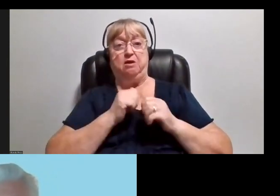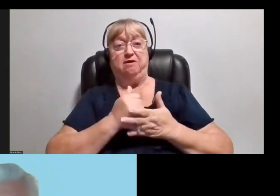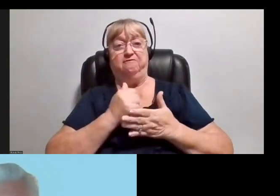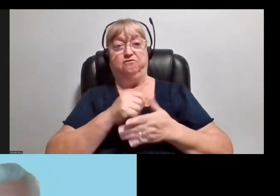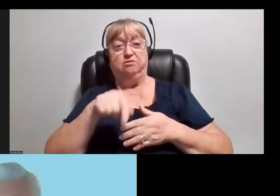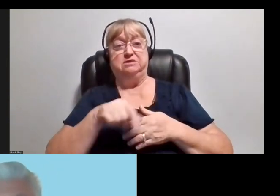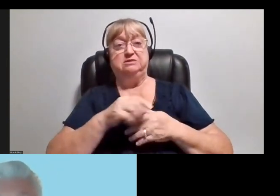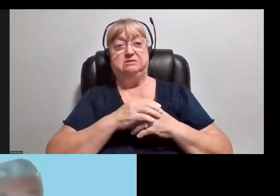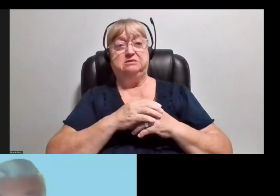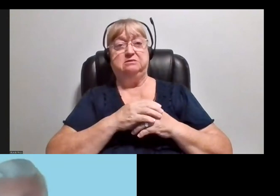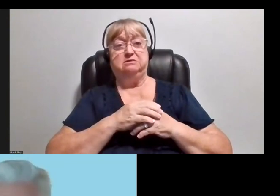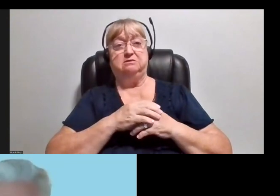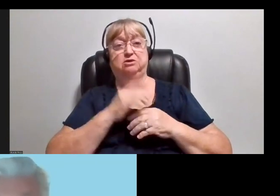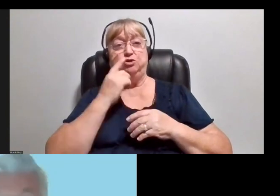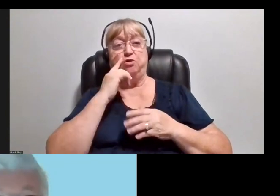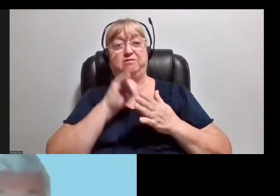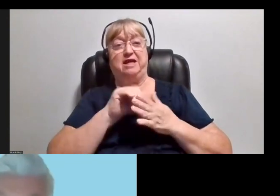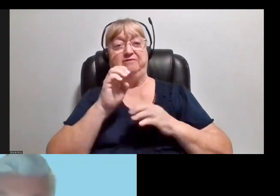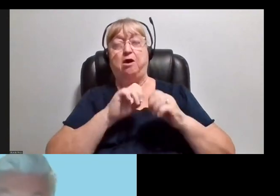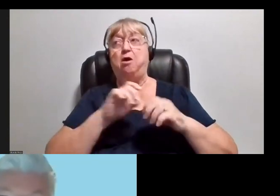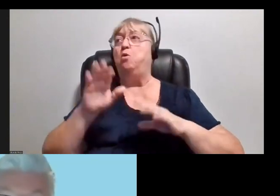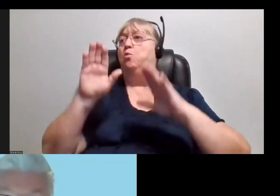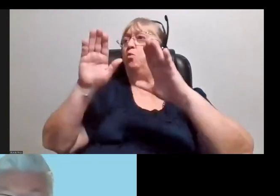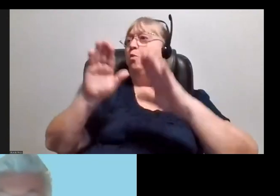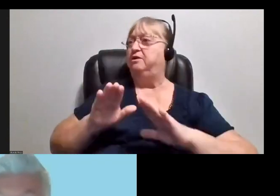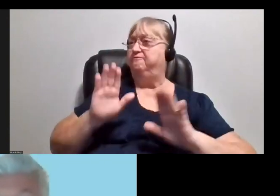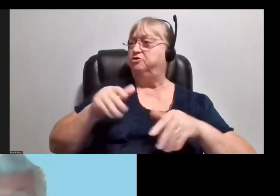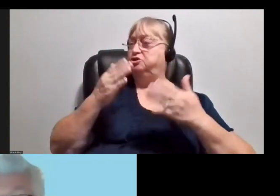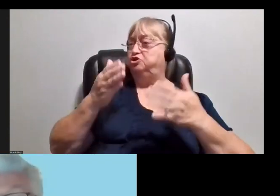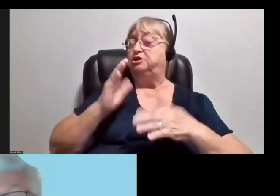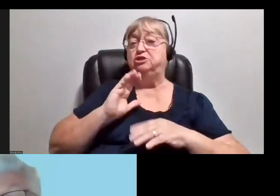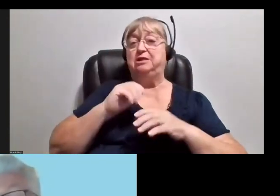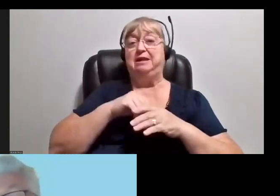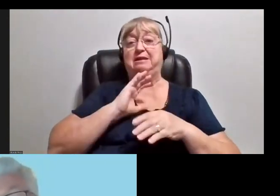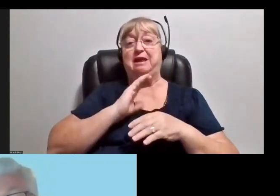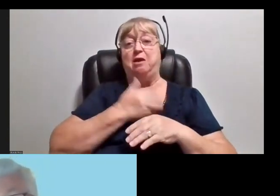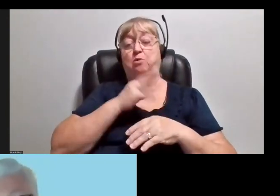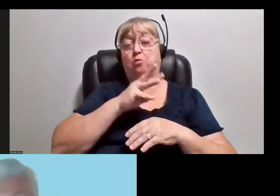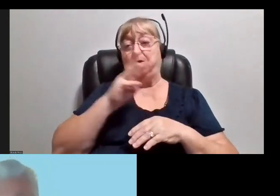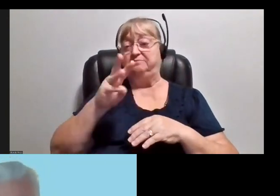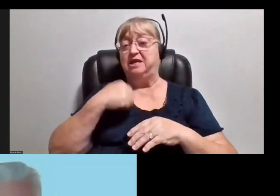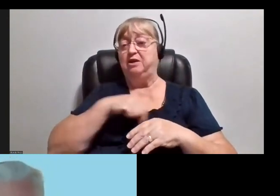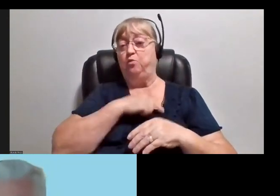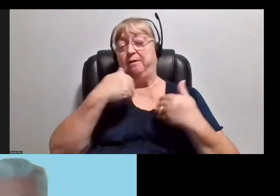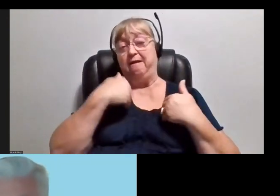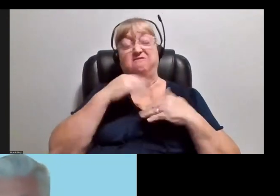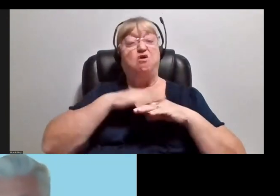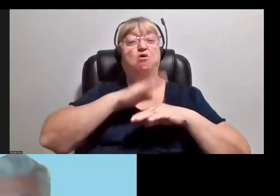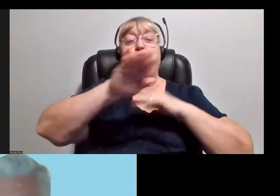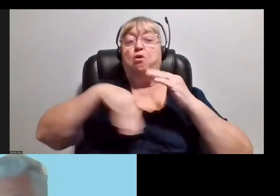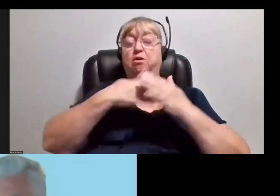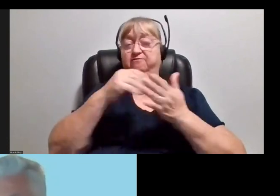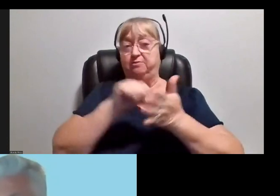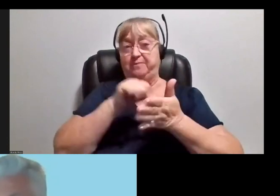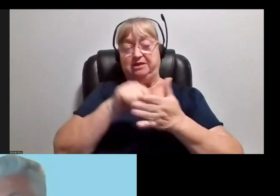was? You know that. Yeah, that's a great suggestion. At our website, we have on all of the pages